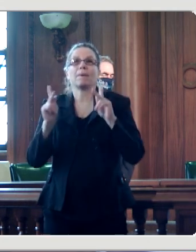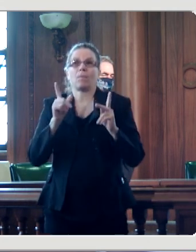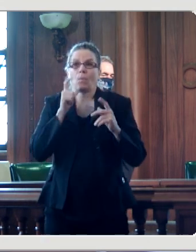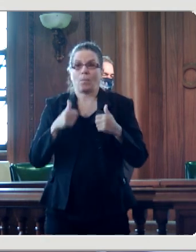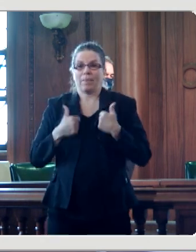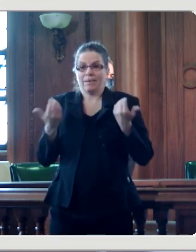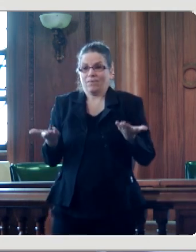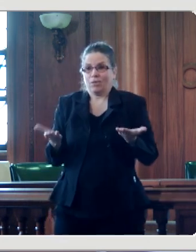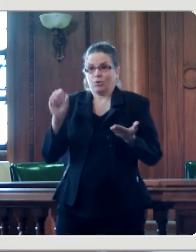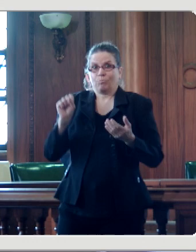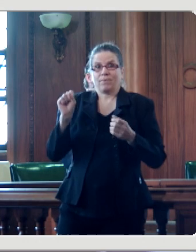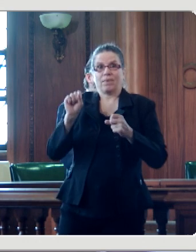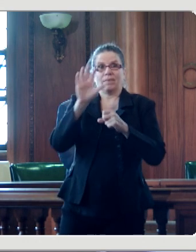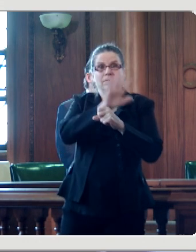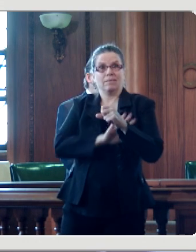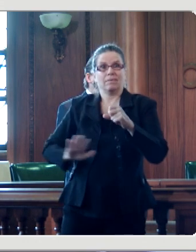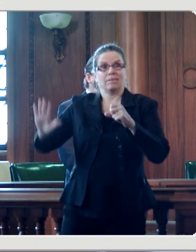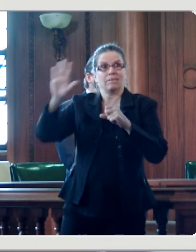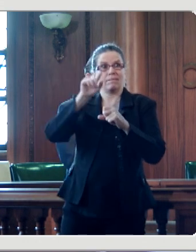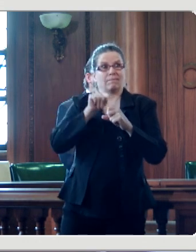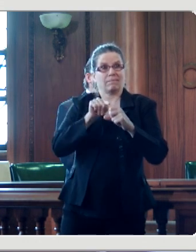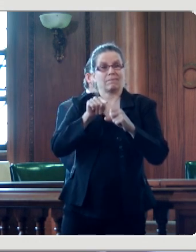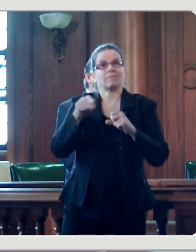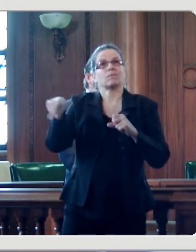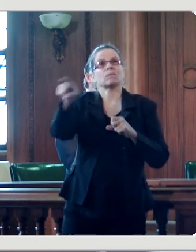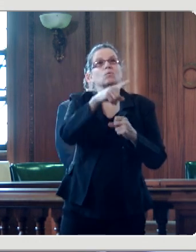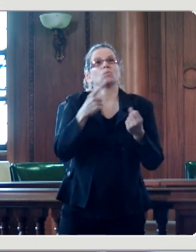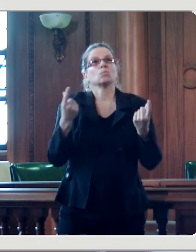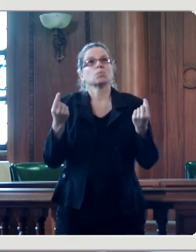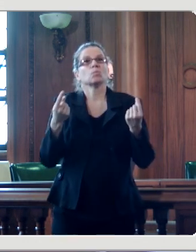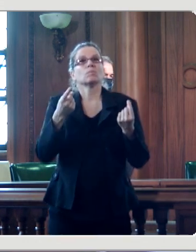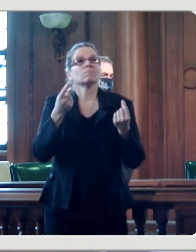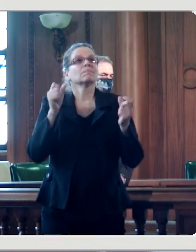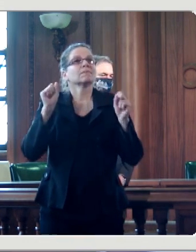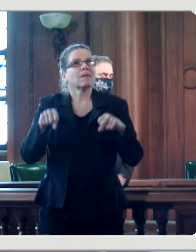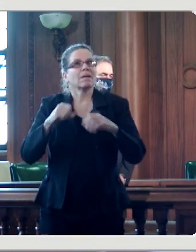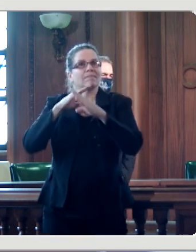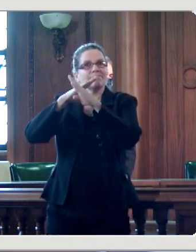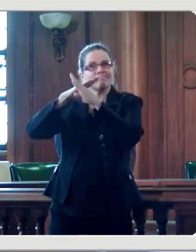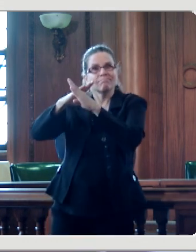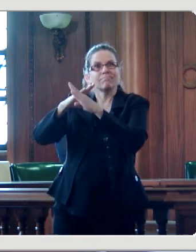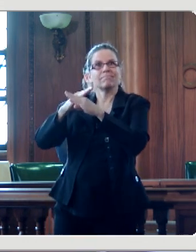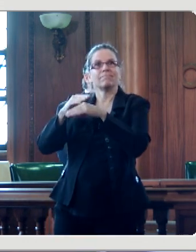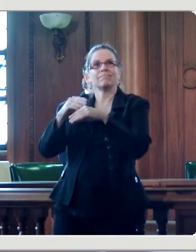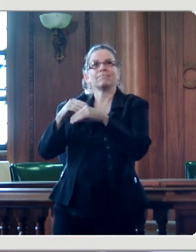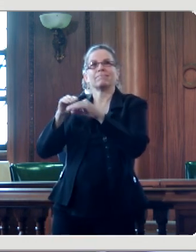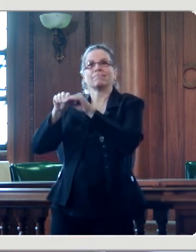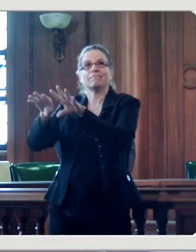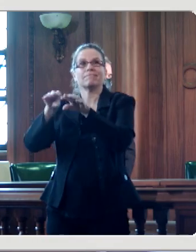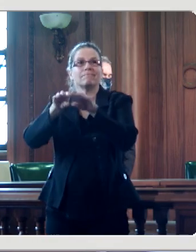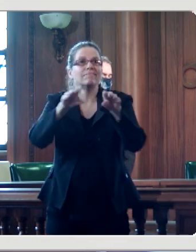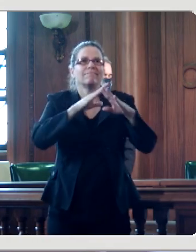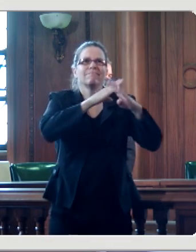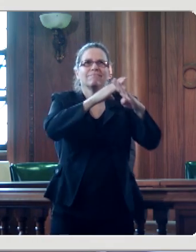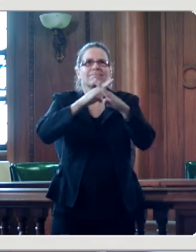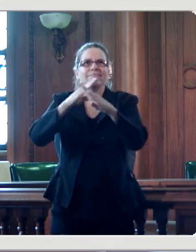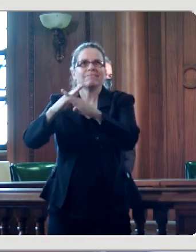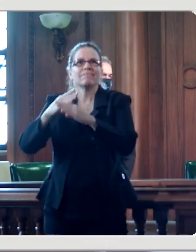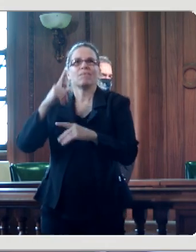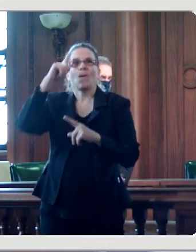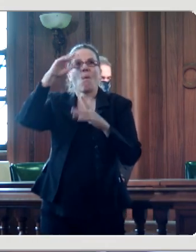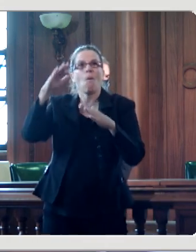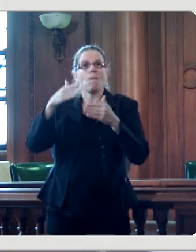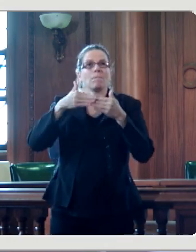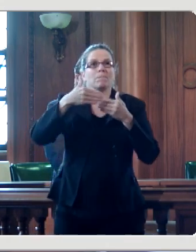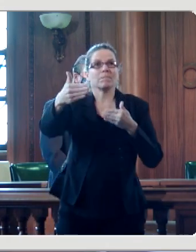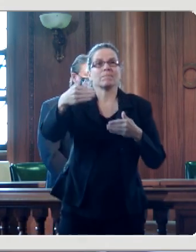ability to move into 2021 healthy, whole, happy, and most importantly, together.